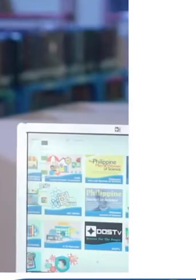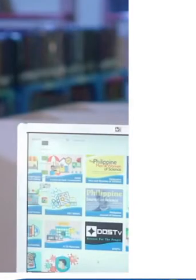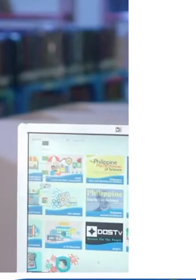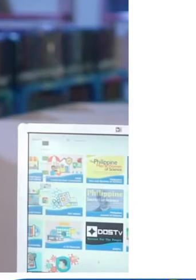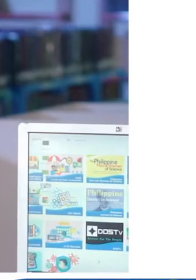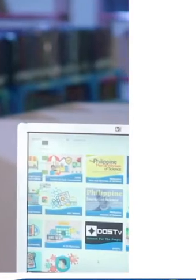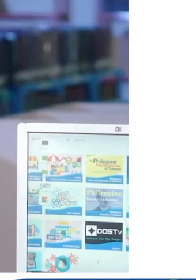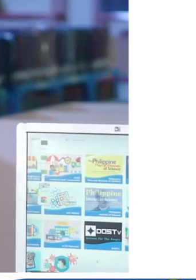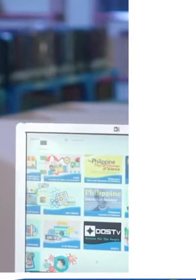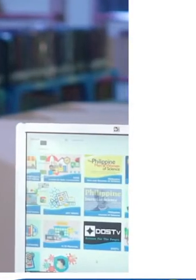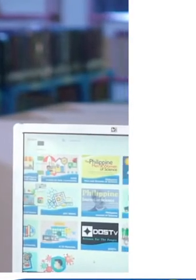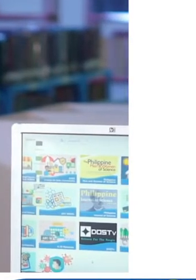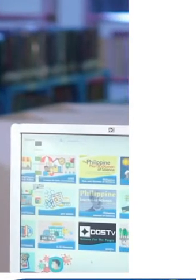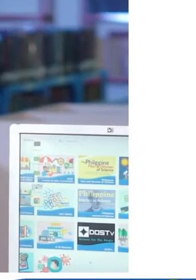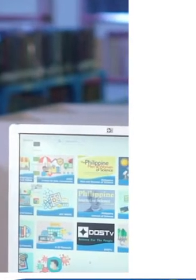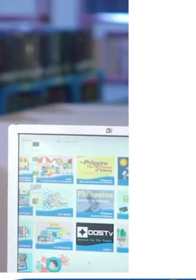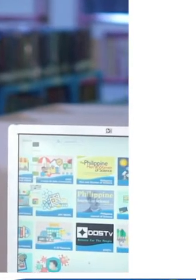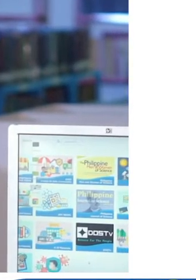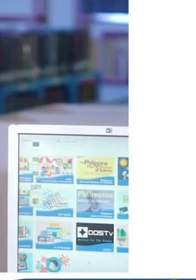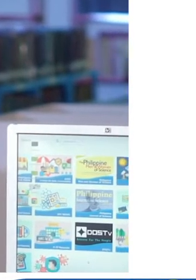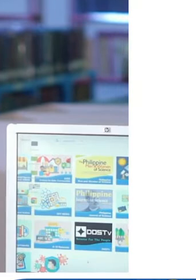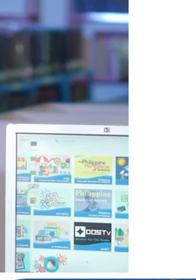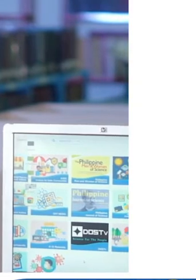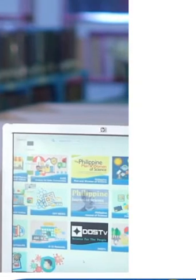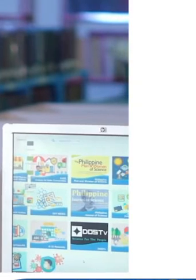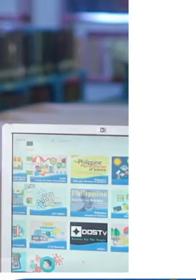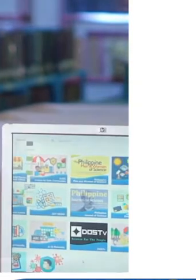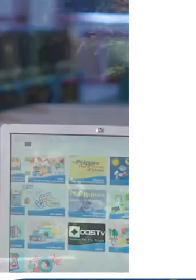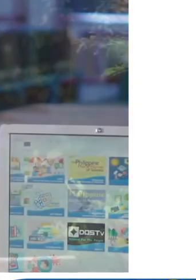bringing science to the people.